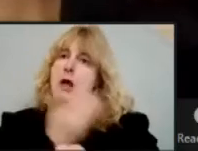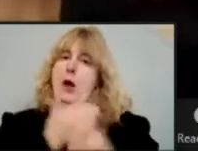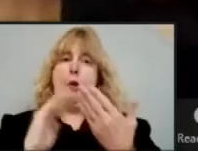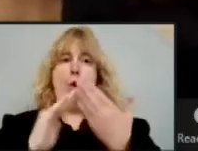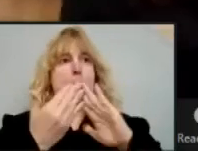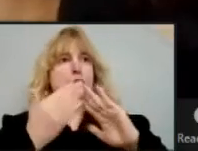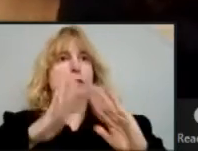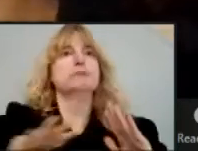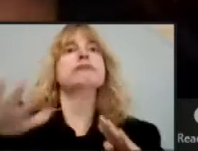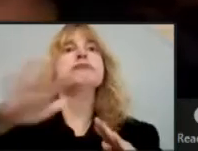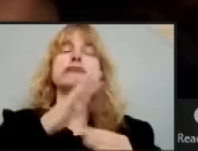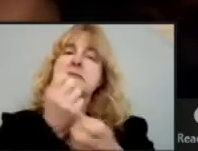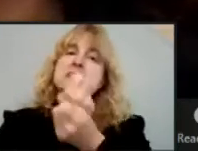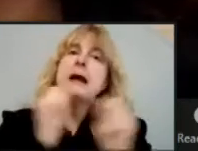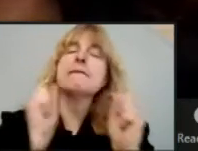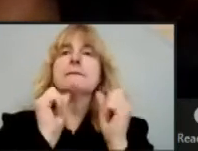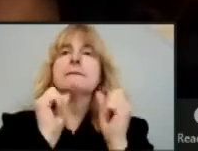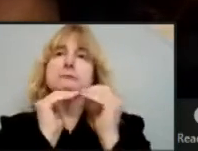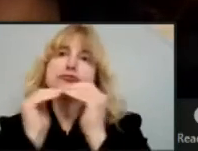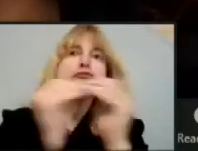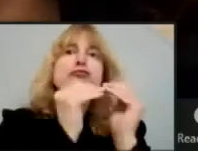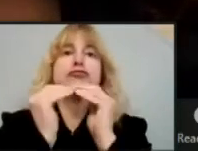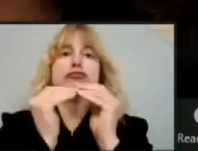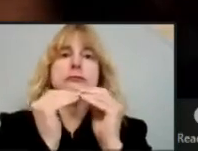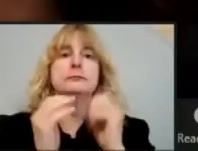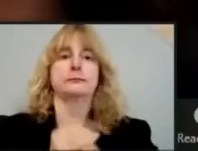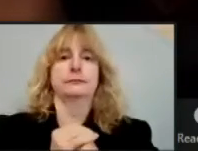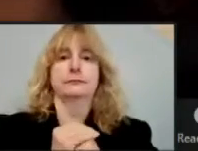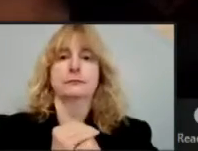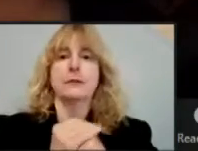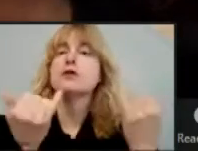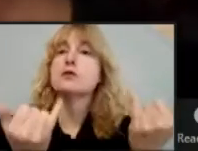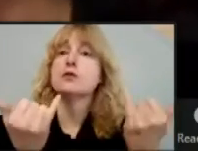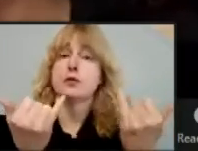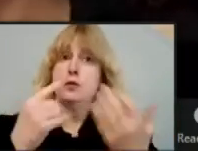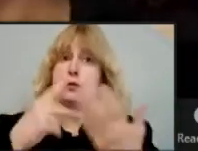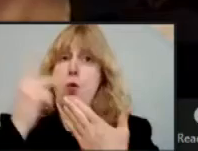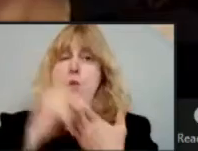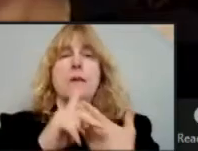And so today in this program is particularly special.